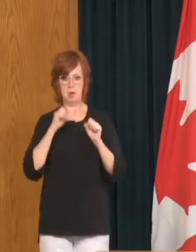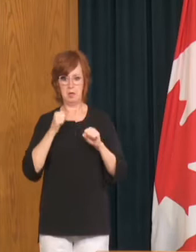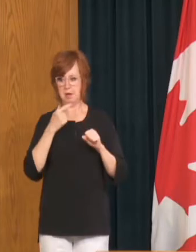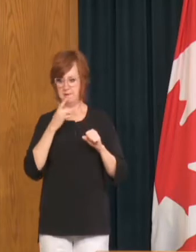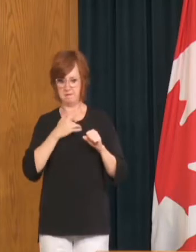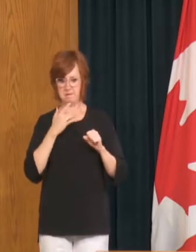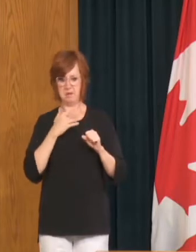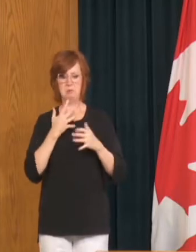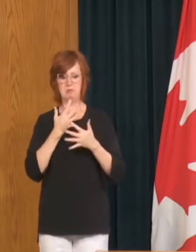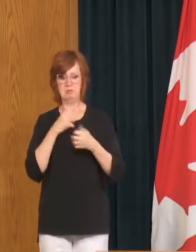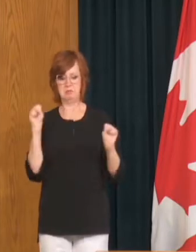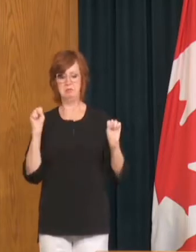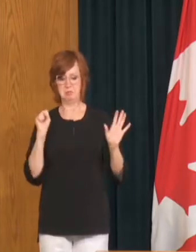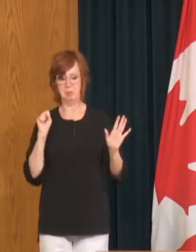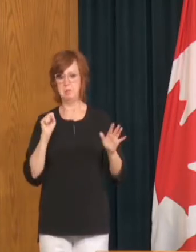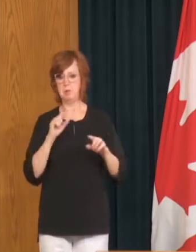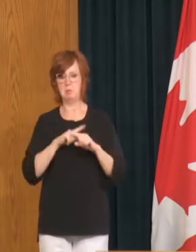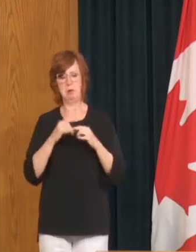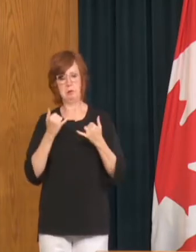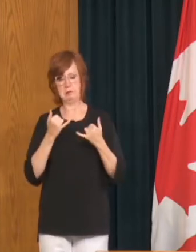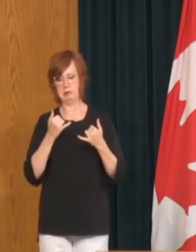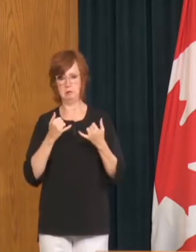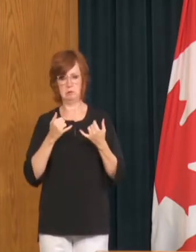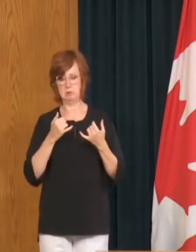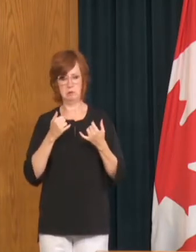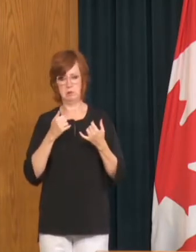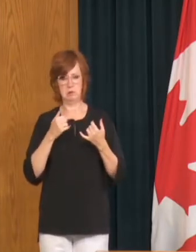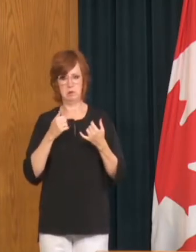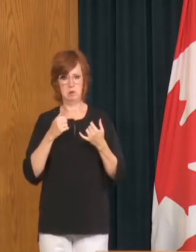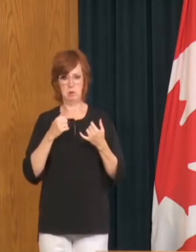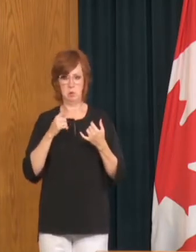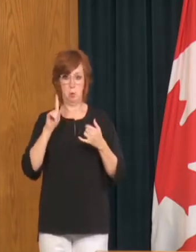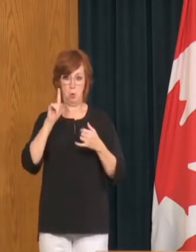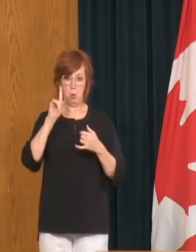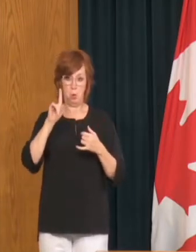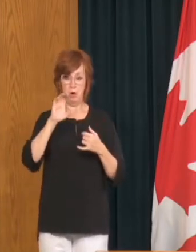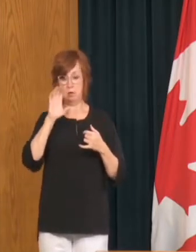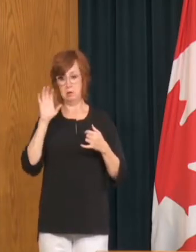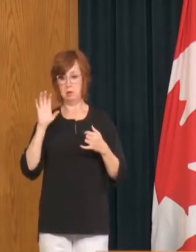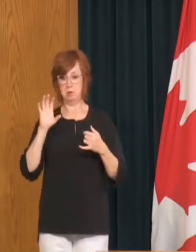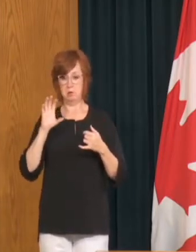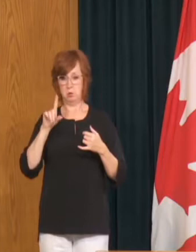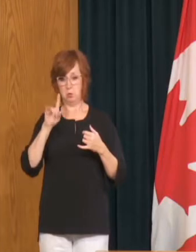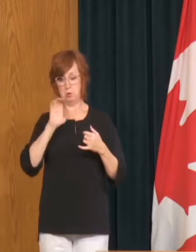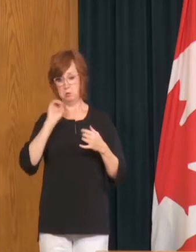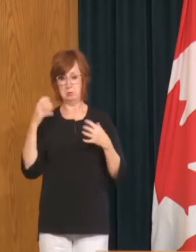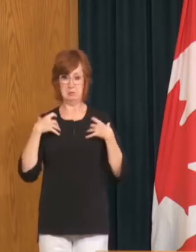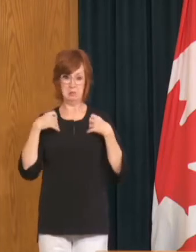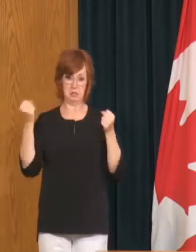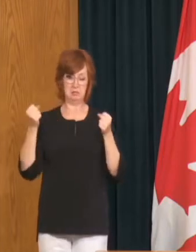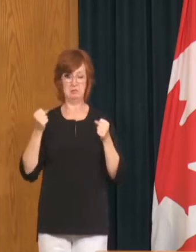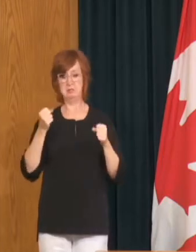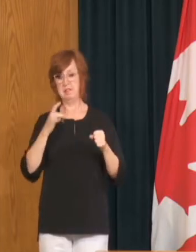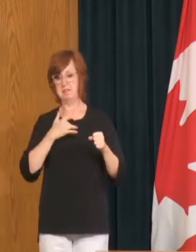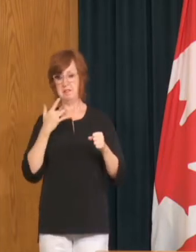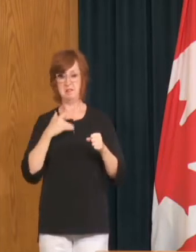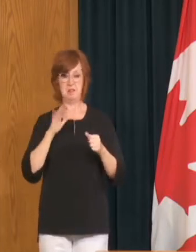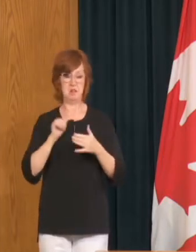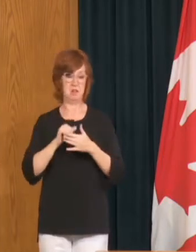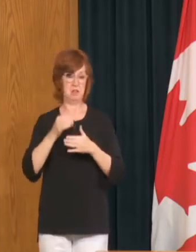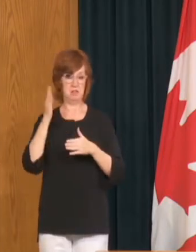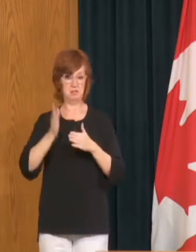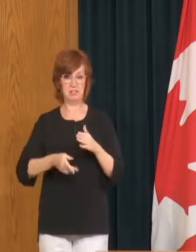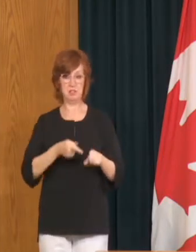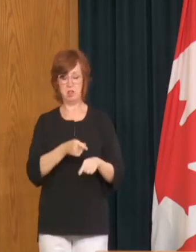confident that the outbreak is under control, and we expect to see a lower number of cases going forwards. We'll